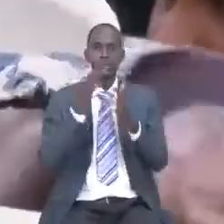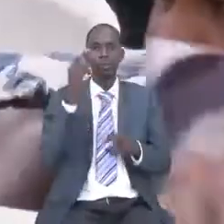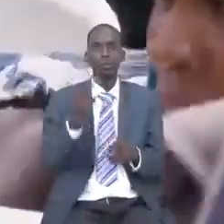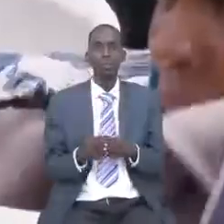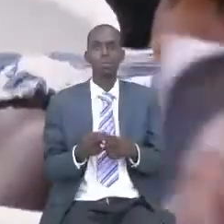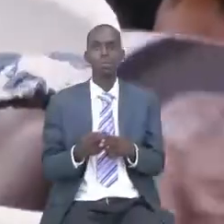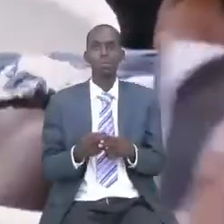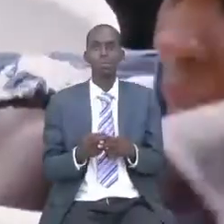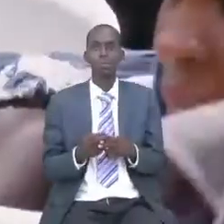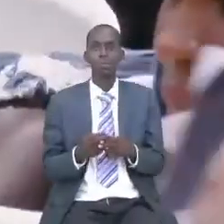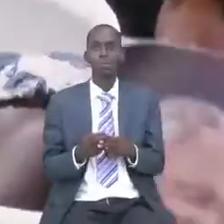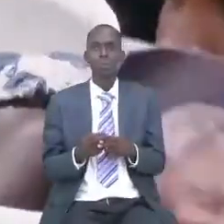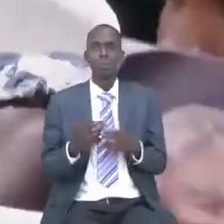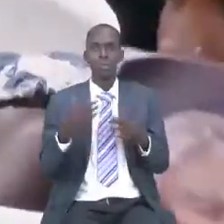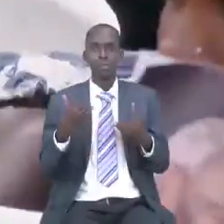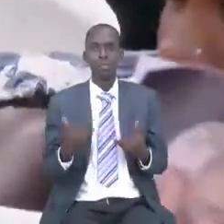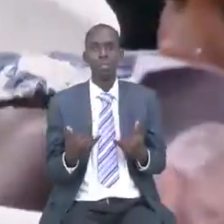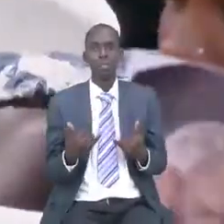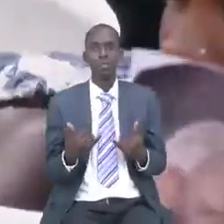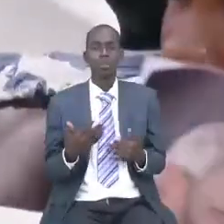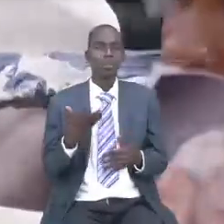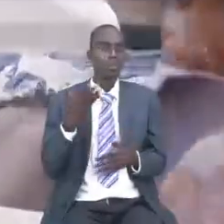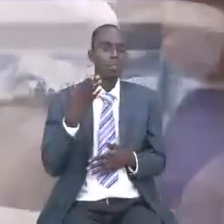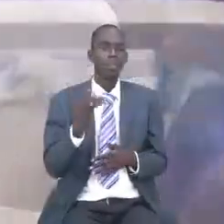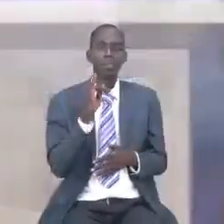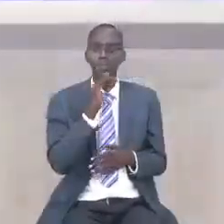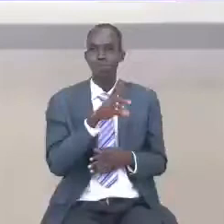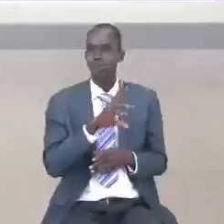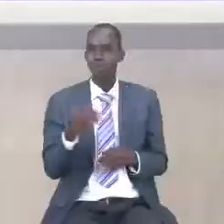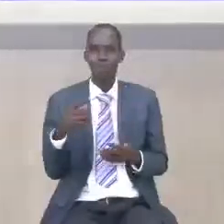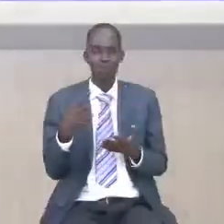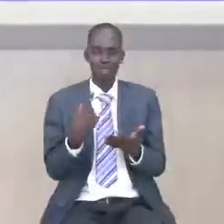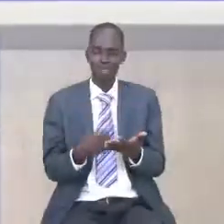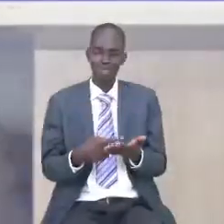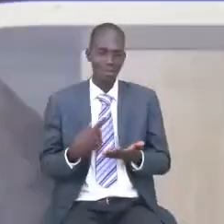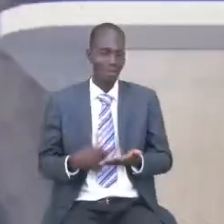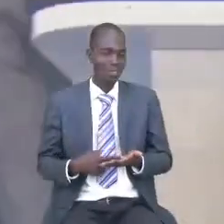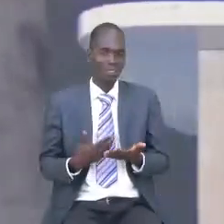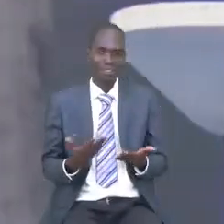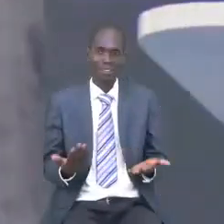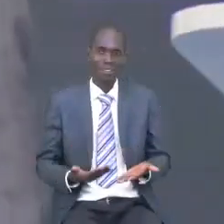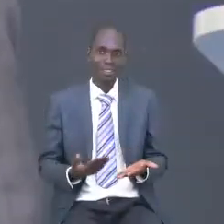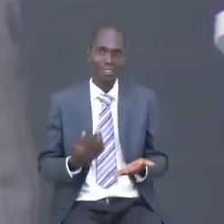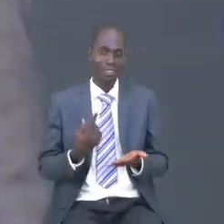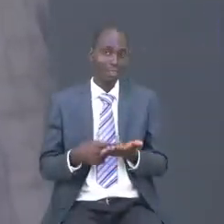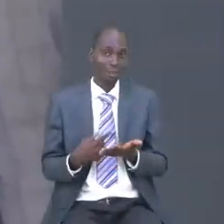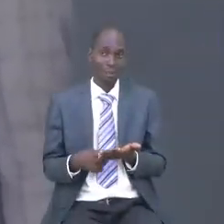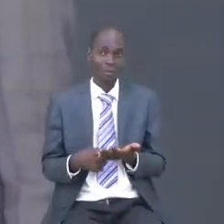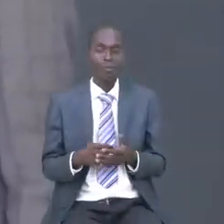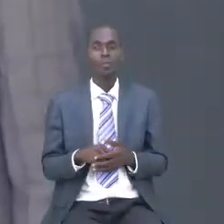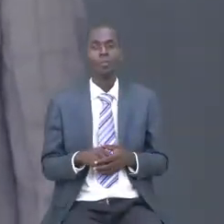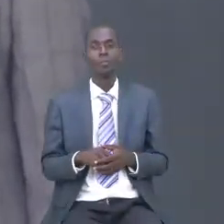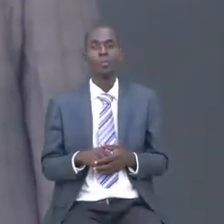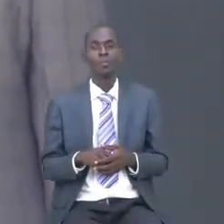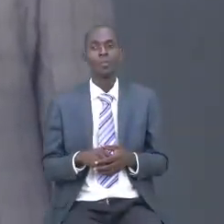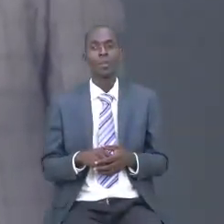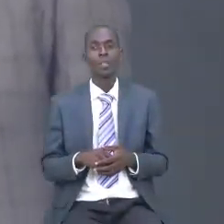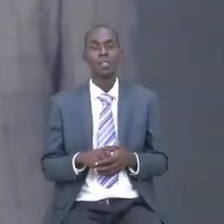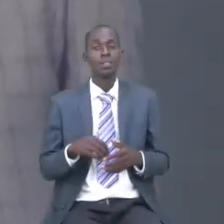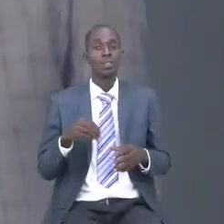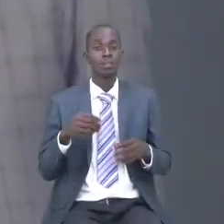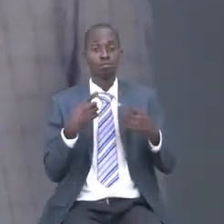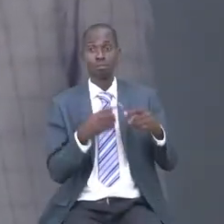Now, there's no debate here. In my natural